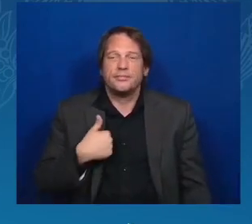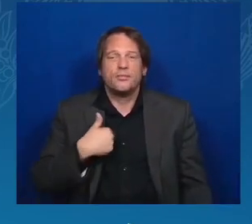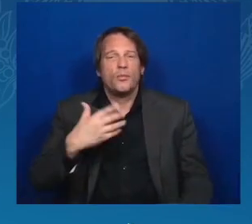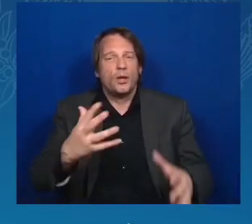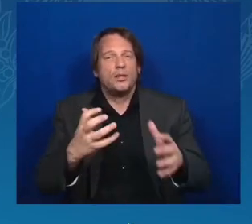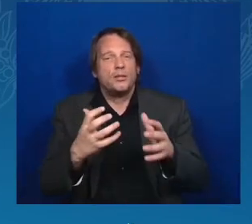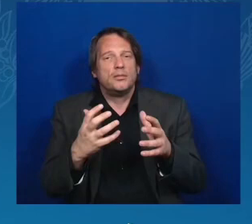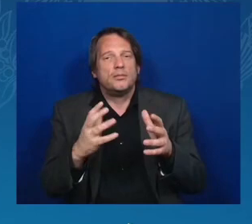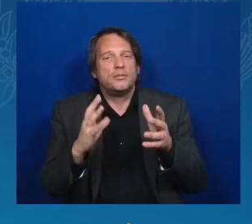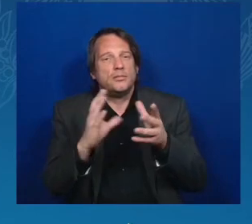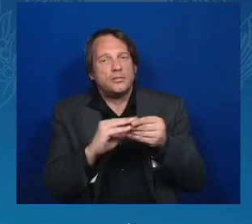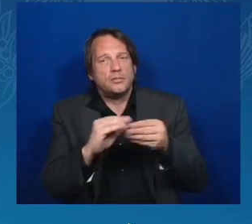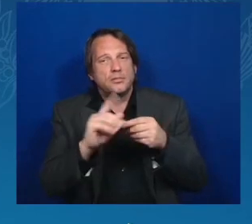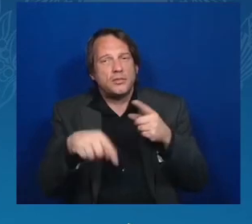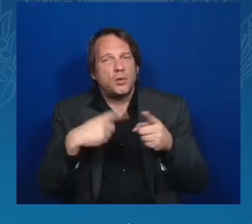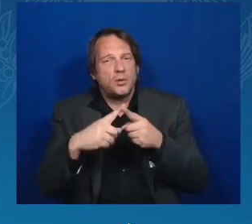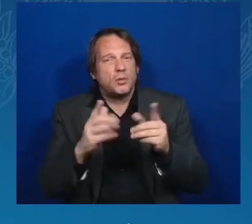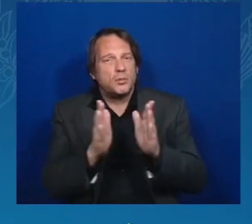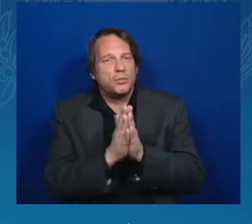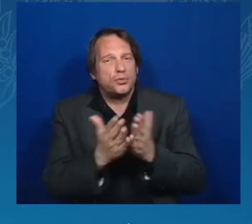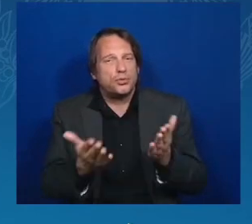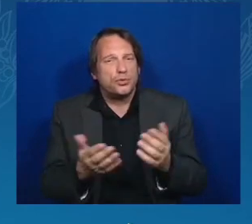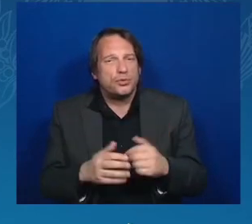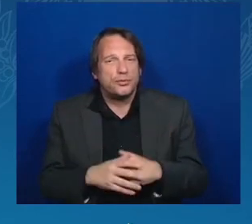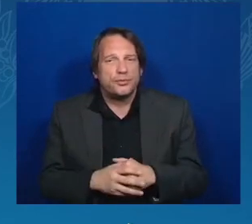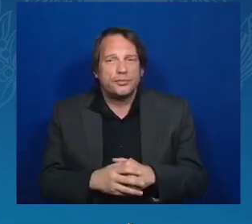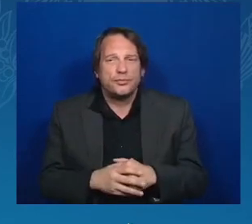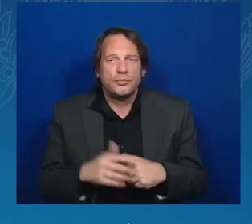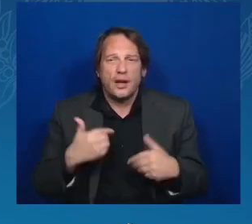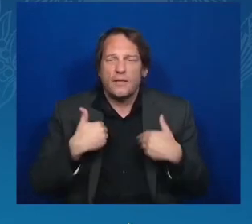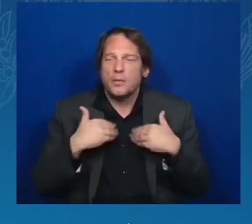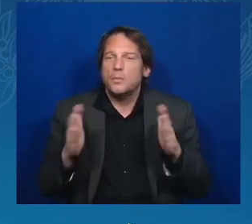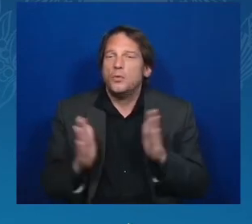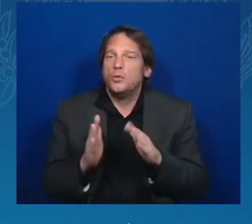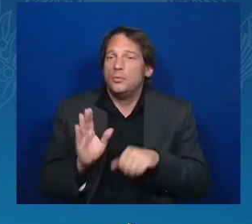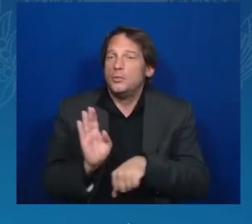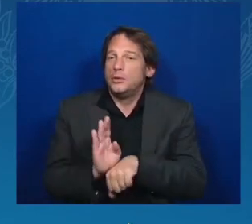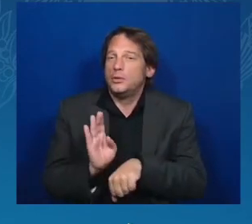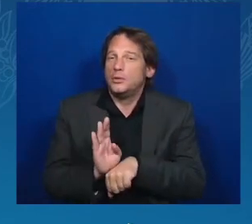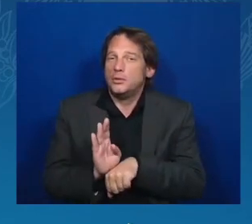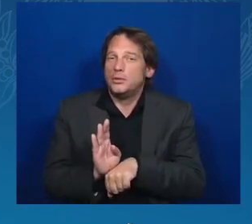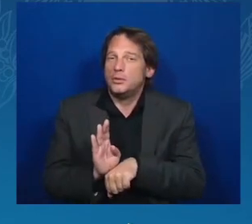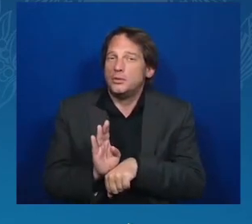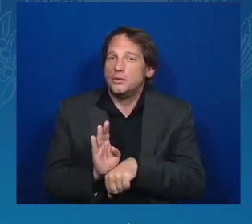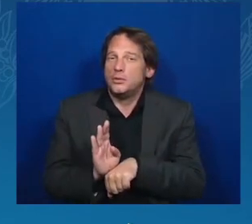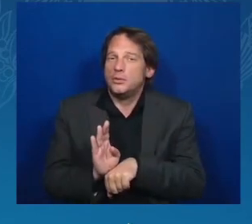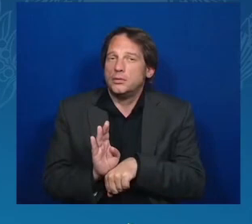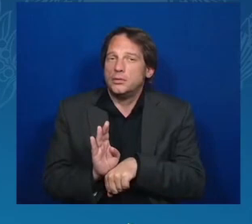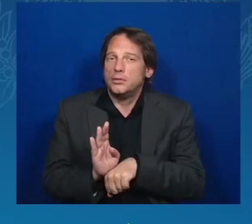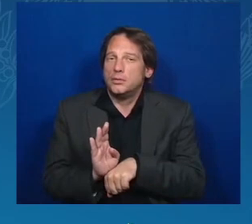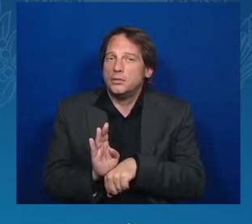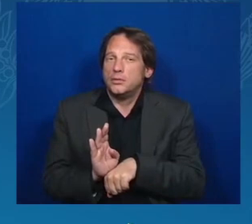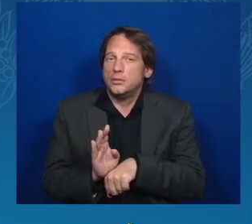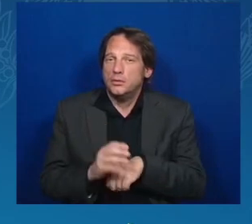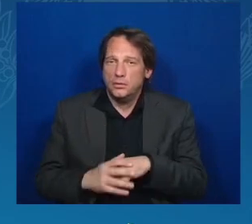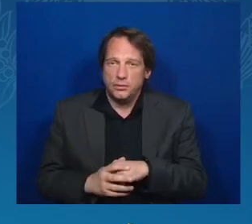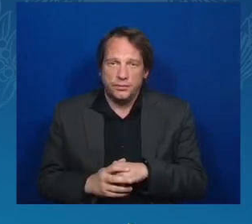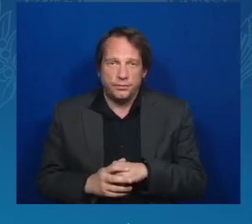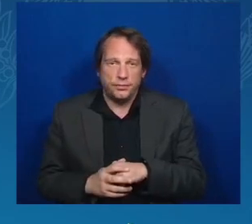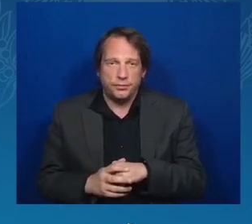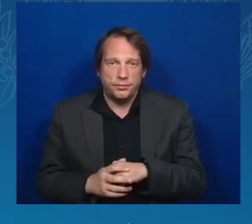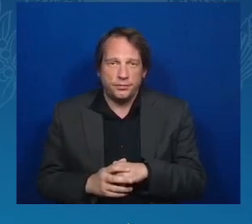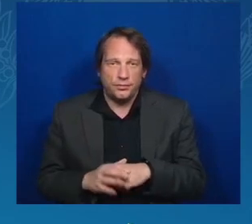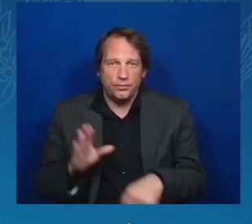President, I have a small business. I was in ShopRite, Brown ShopRite. He owns maybe like 7 ShopRites in the city of Philadelphia and